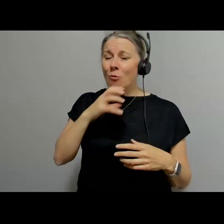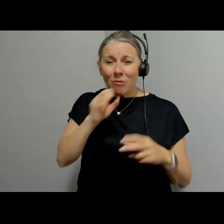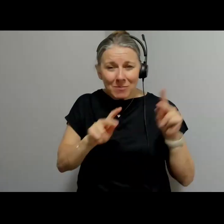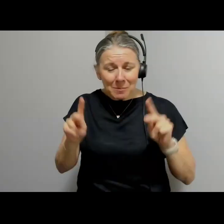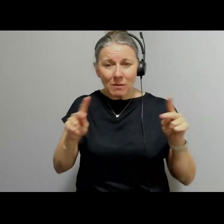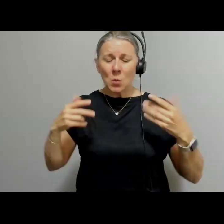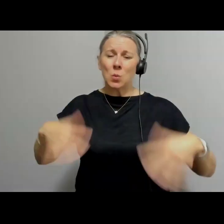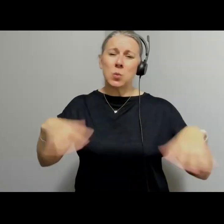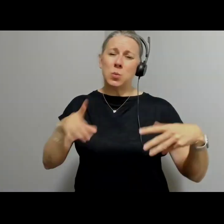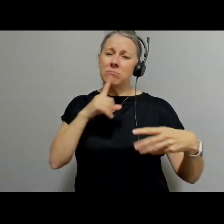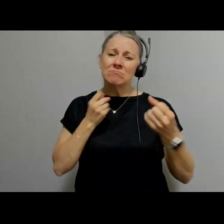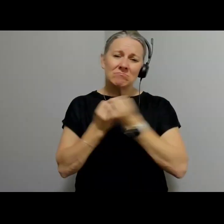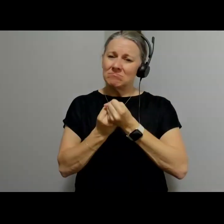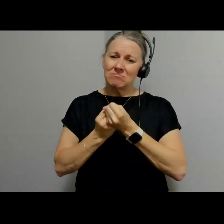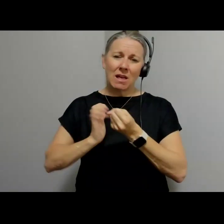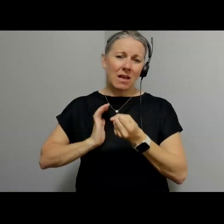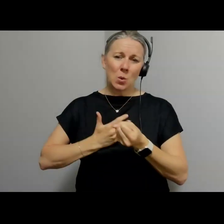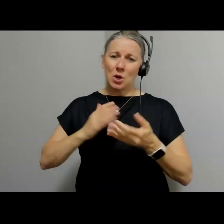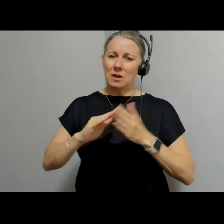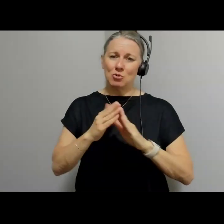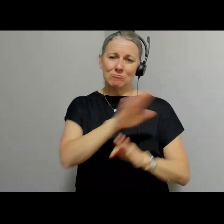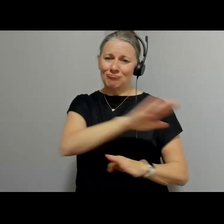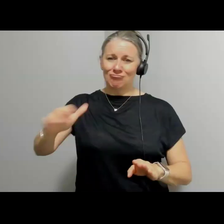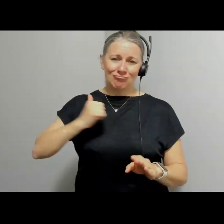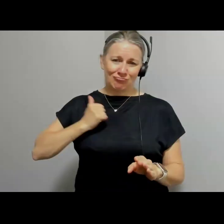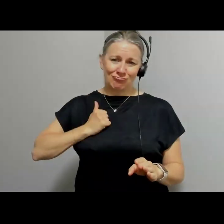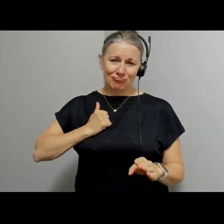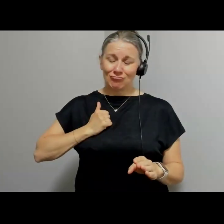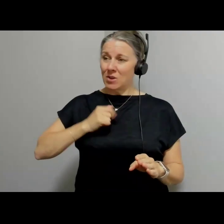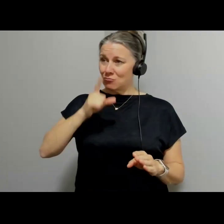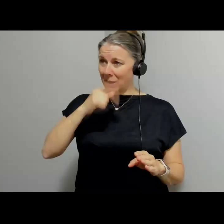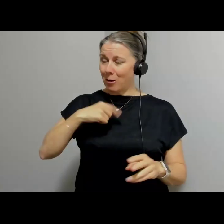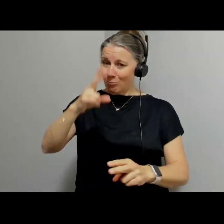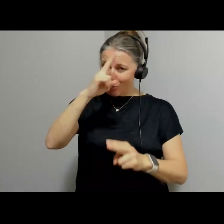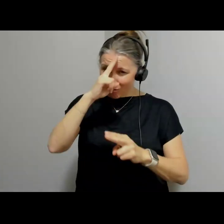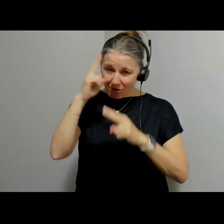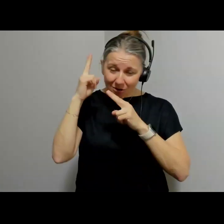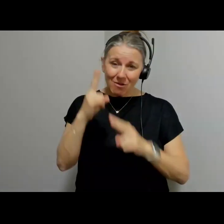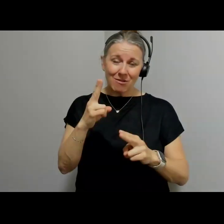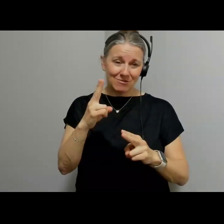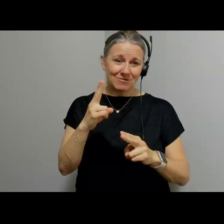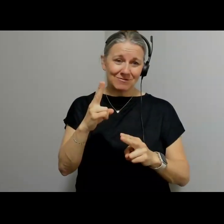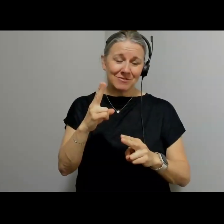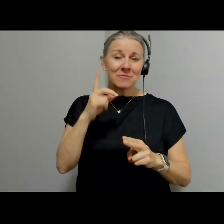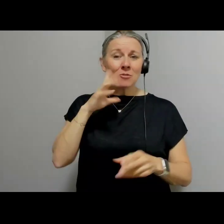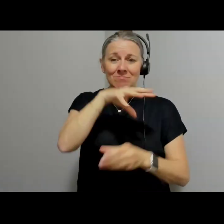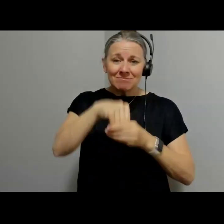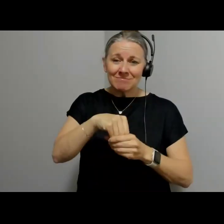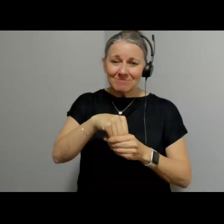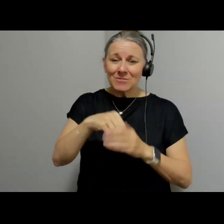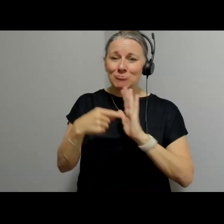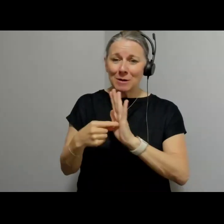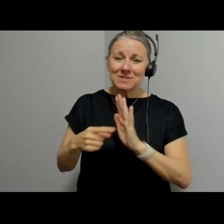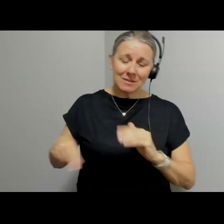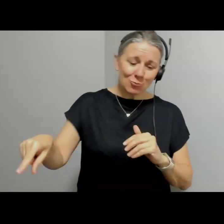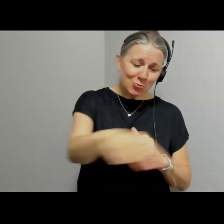been and continues to be a privilege to be your representative in government. Dare I say, this is the